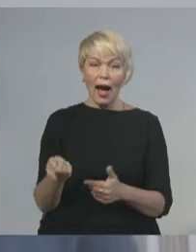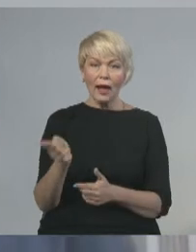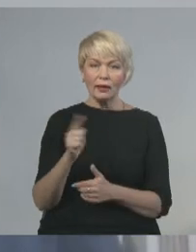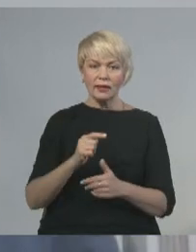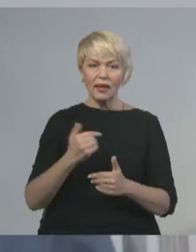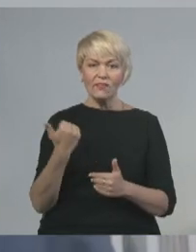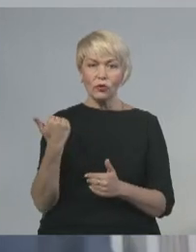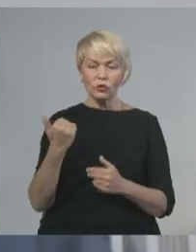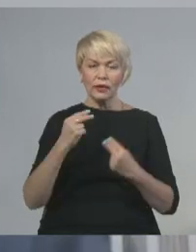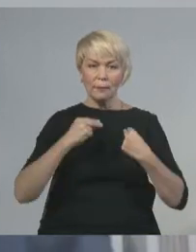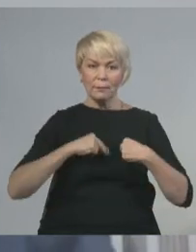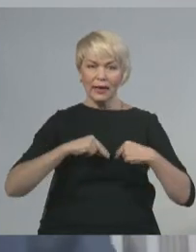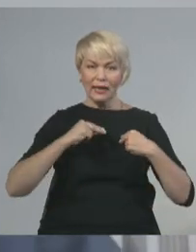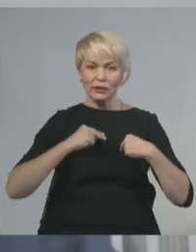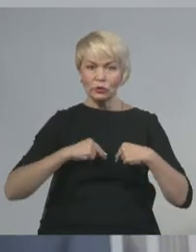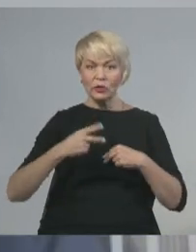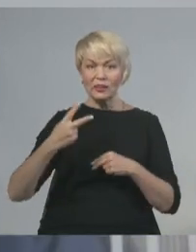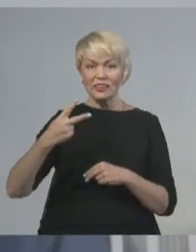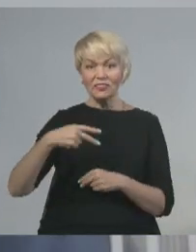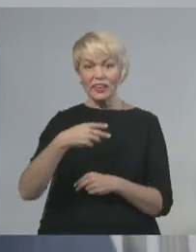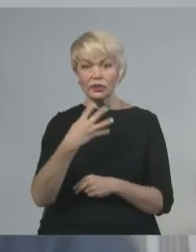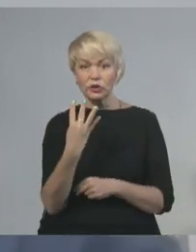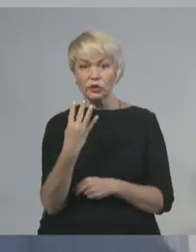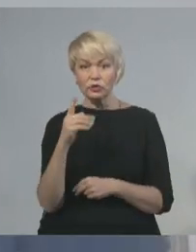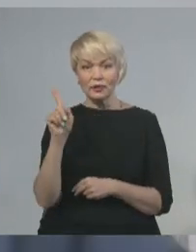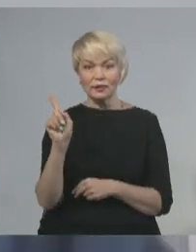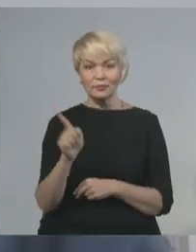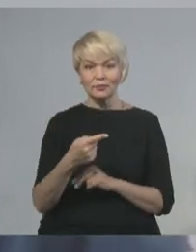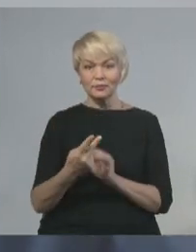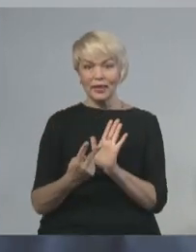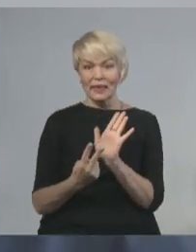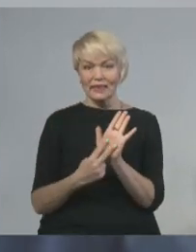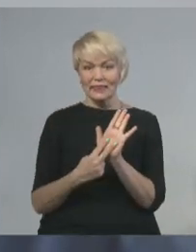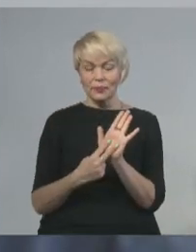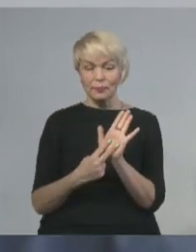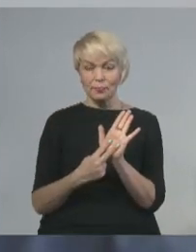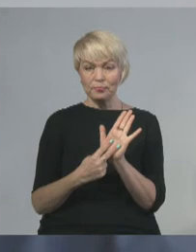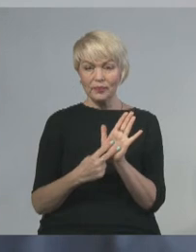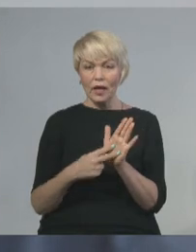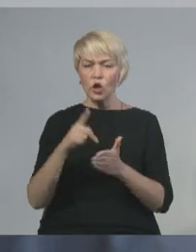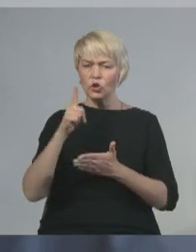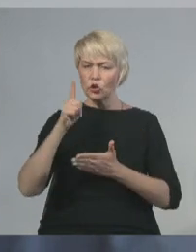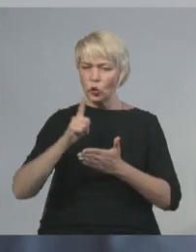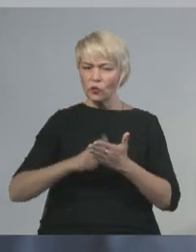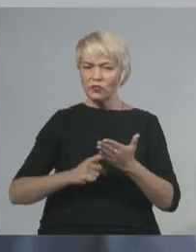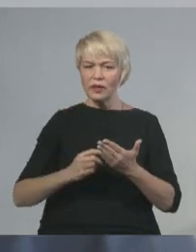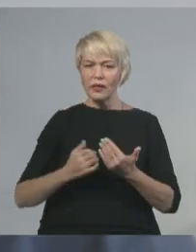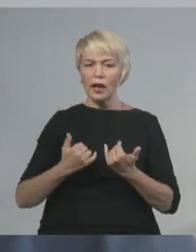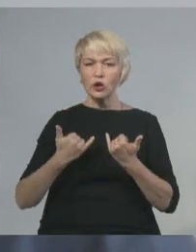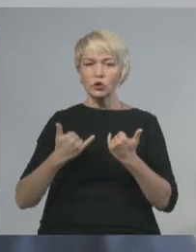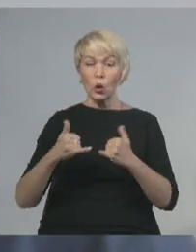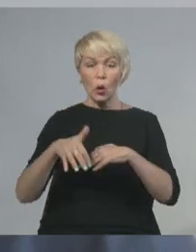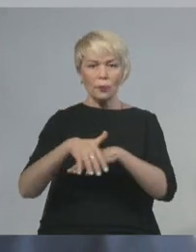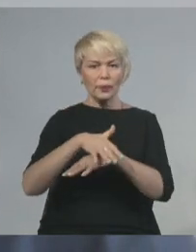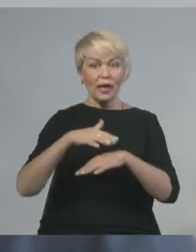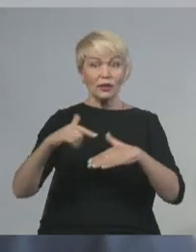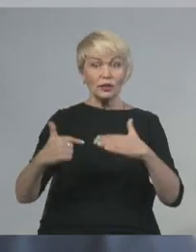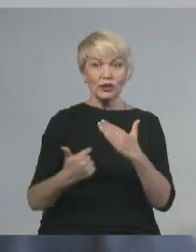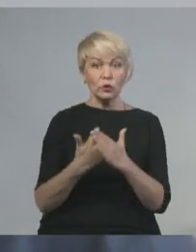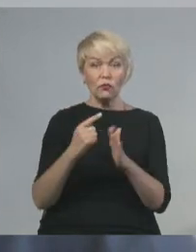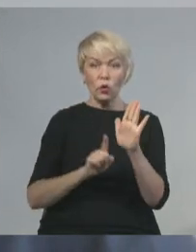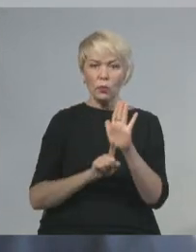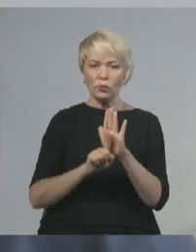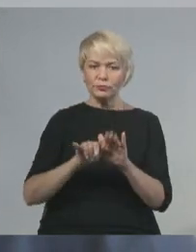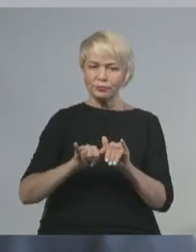guess um their trust in the media went up again a little bit i don't know what's